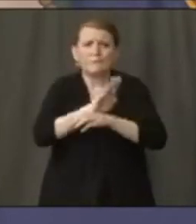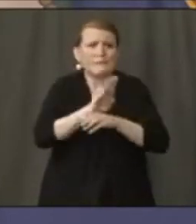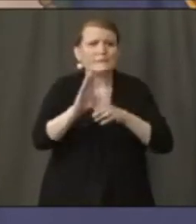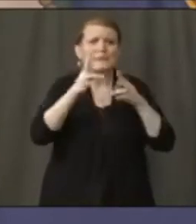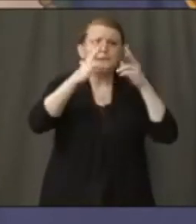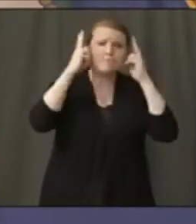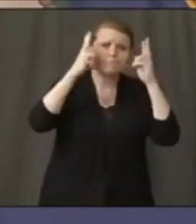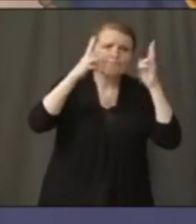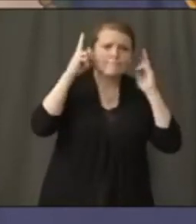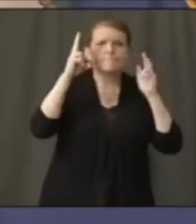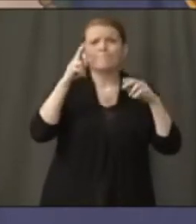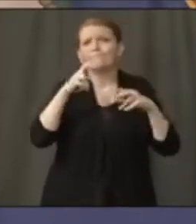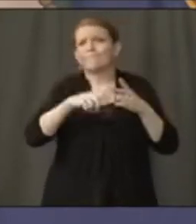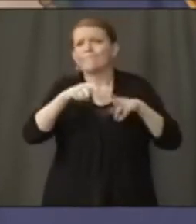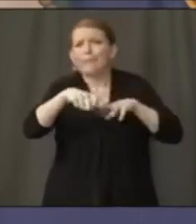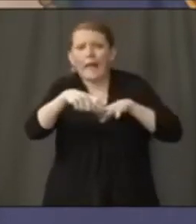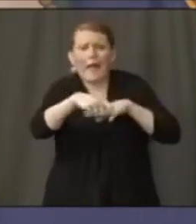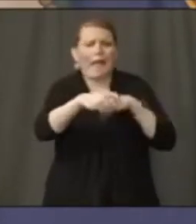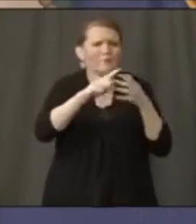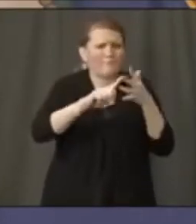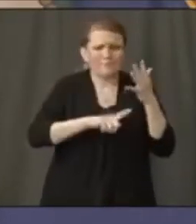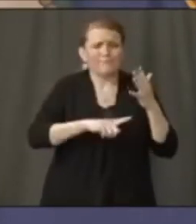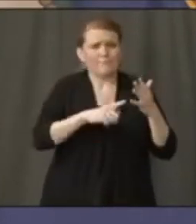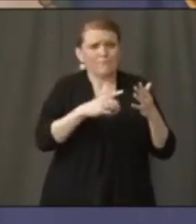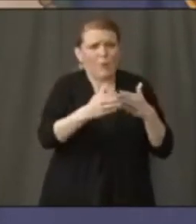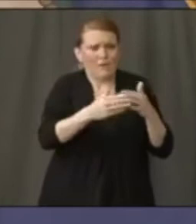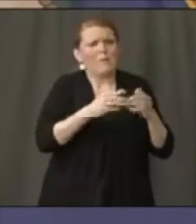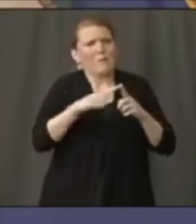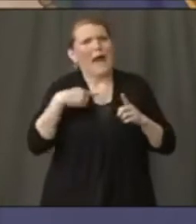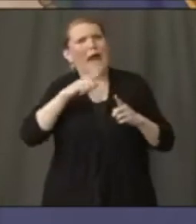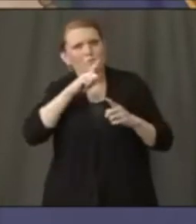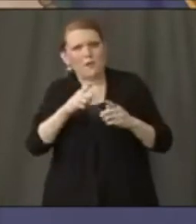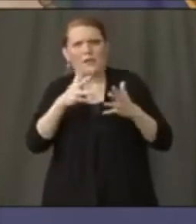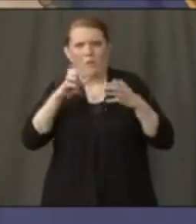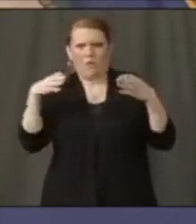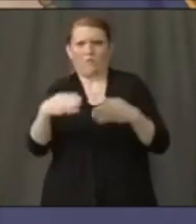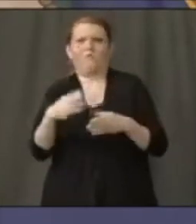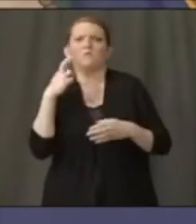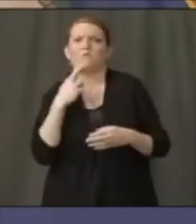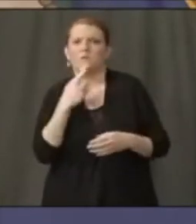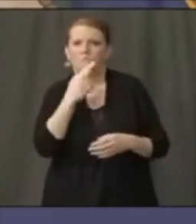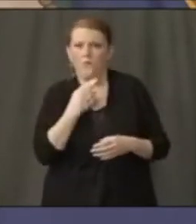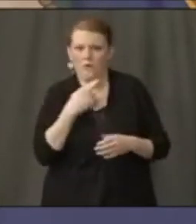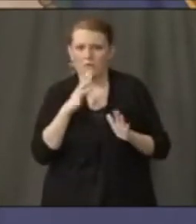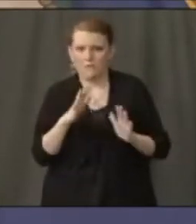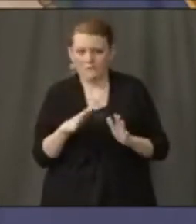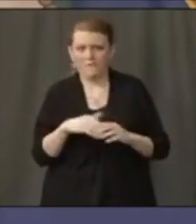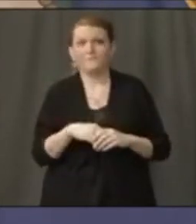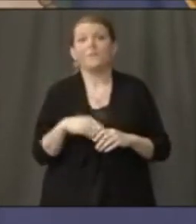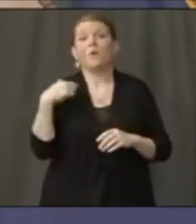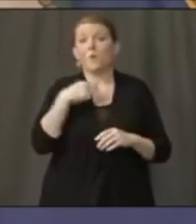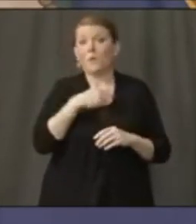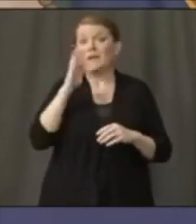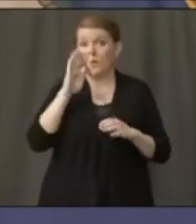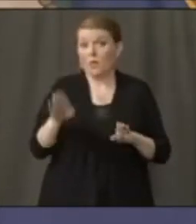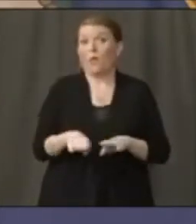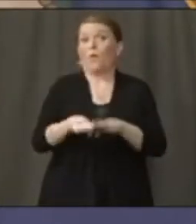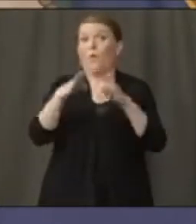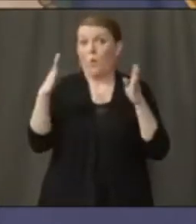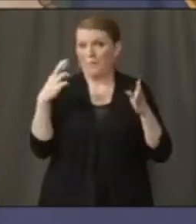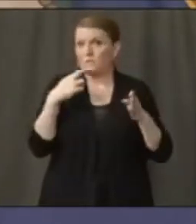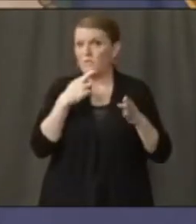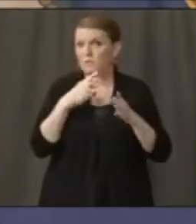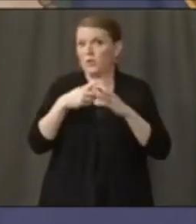up restaurants just for outside eating only starting next week. One of the first states in the region to do that